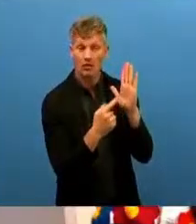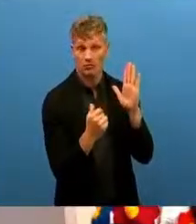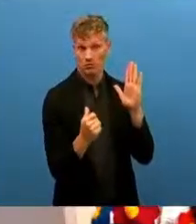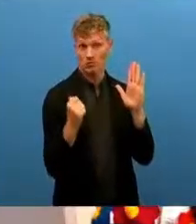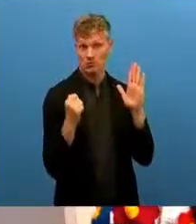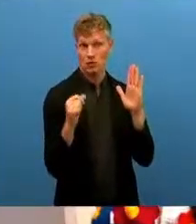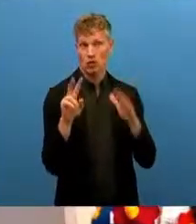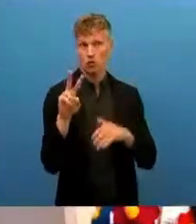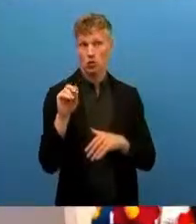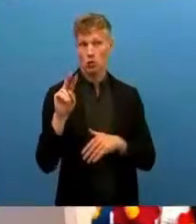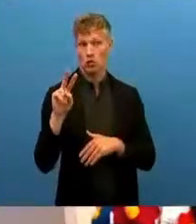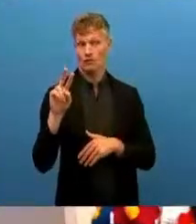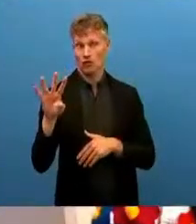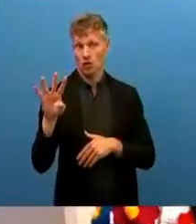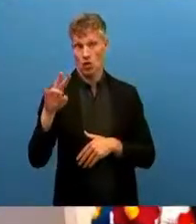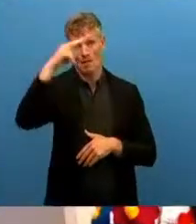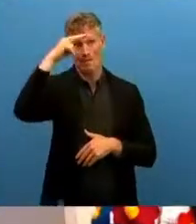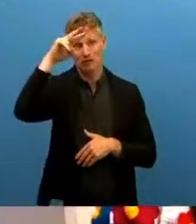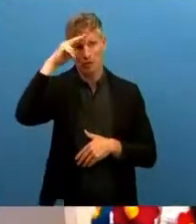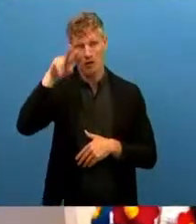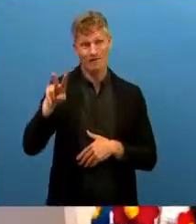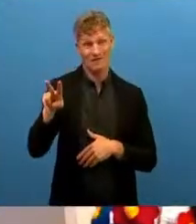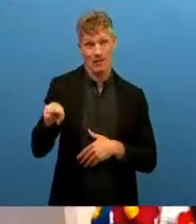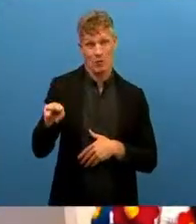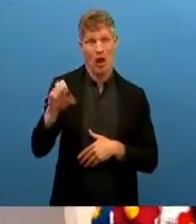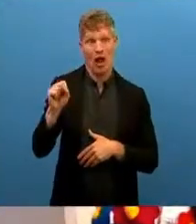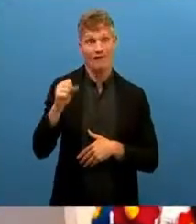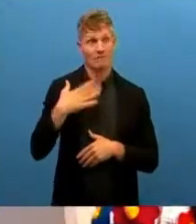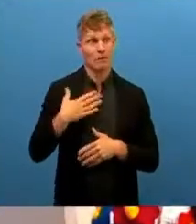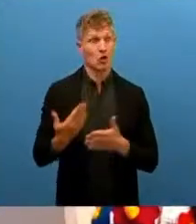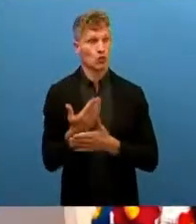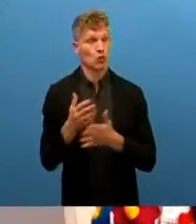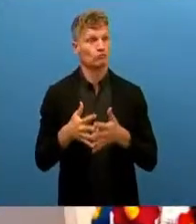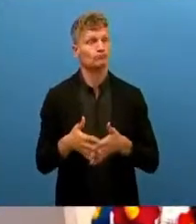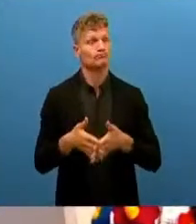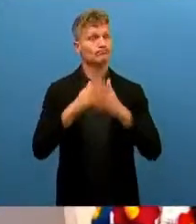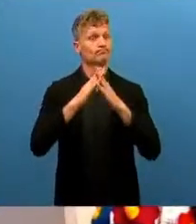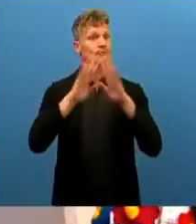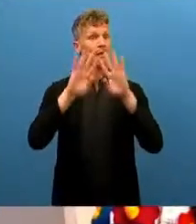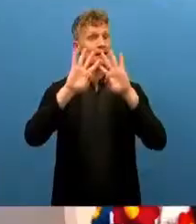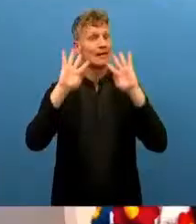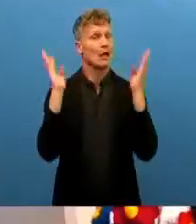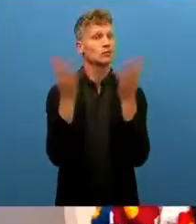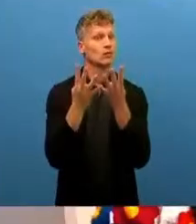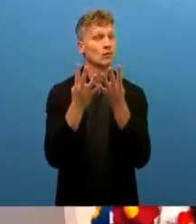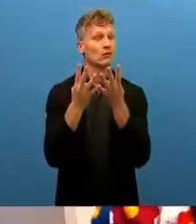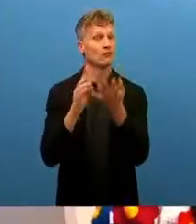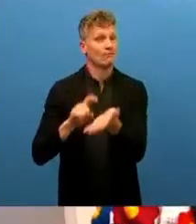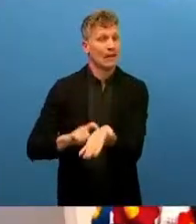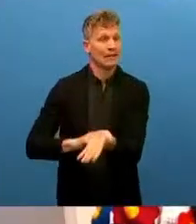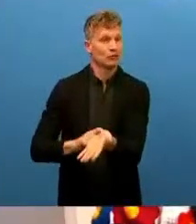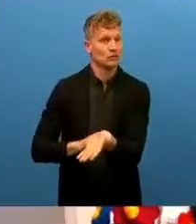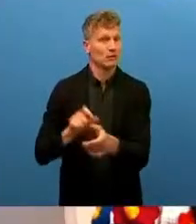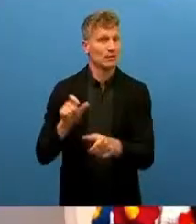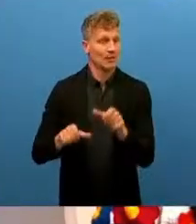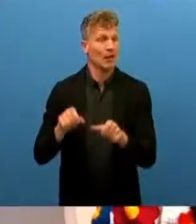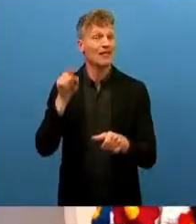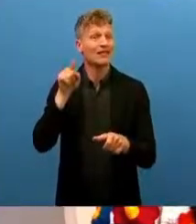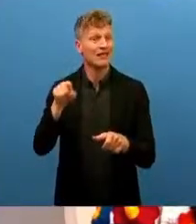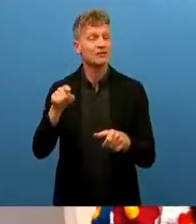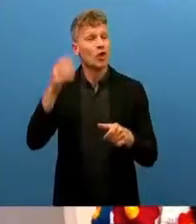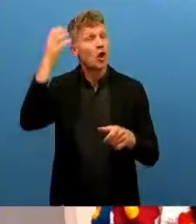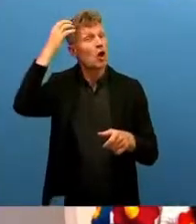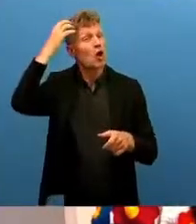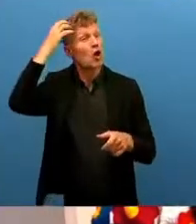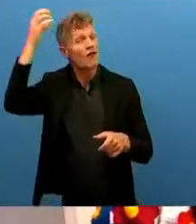we established a National Council for Indigenous Peoples that is a consultative mechanism for the government